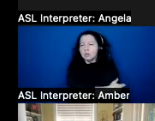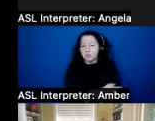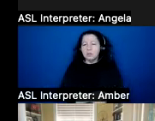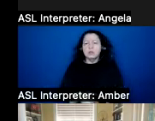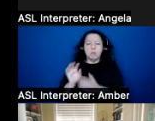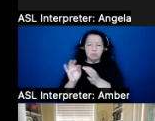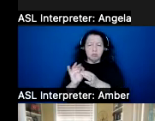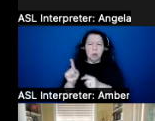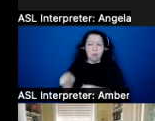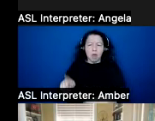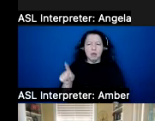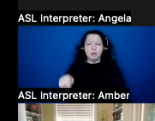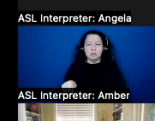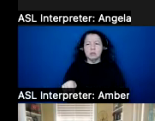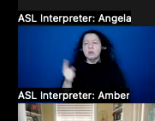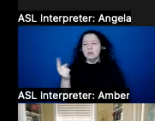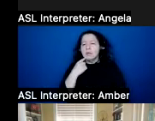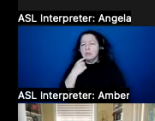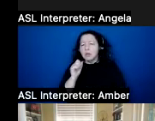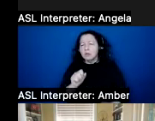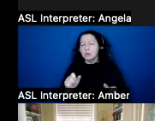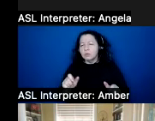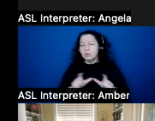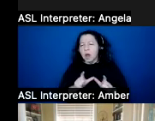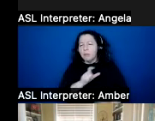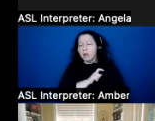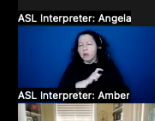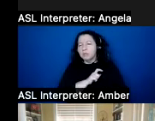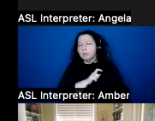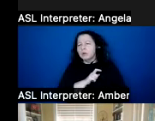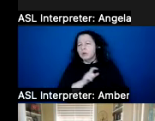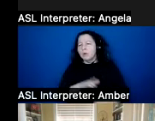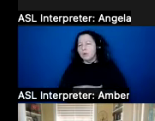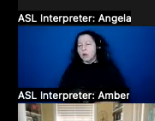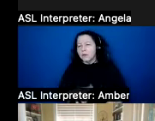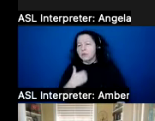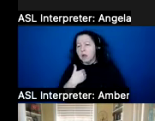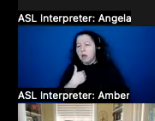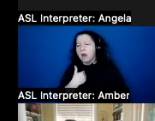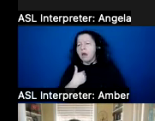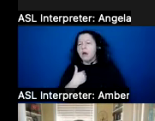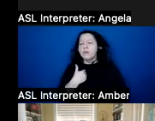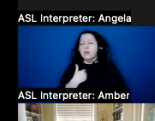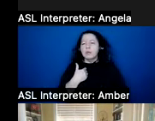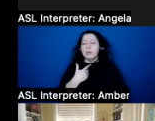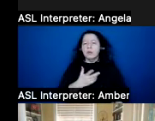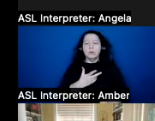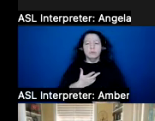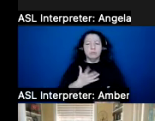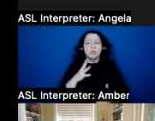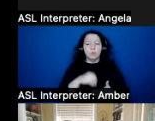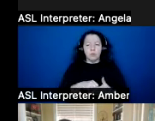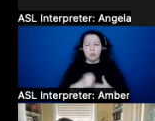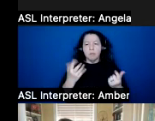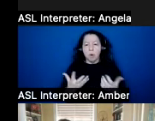That's all going to depend on your jurisdiction too. What? Oh, sorry, Steph. No, I was looking at Justin's comment when he, in the chat, when he typed, we also